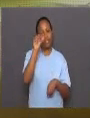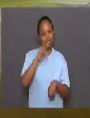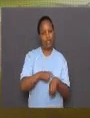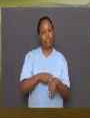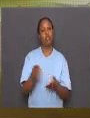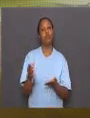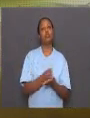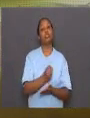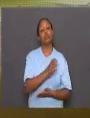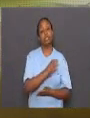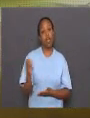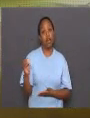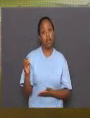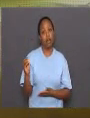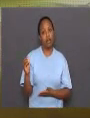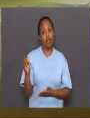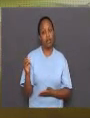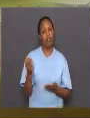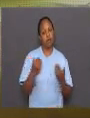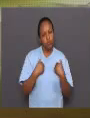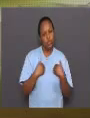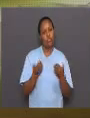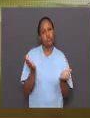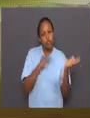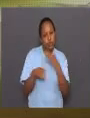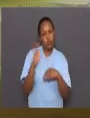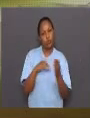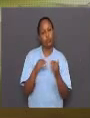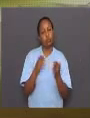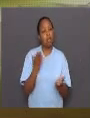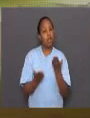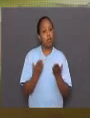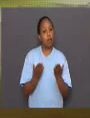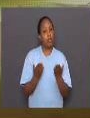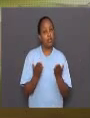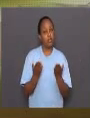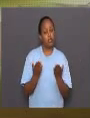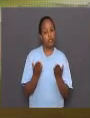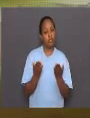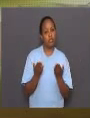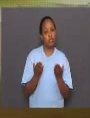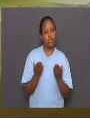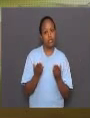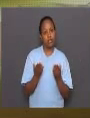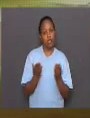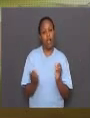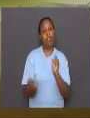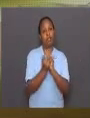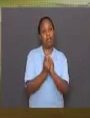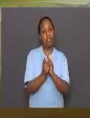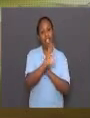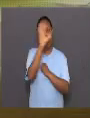moment to write a list of the problems that may have confronted African